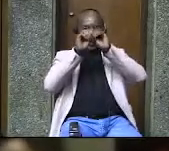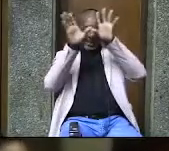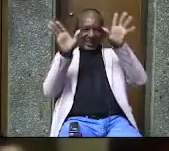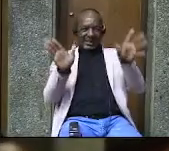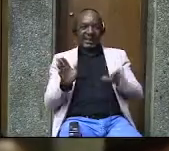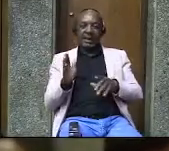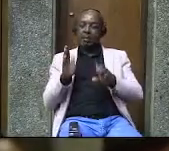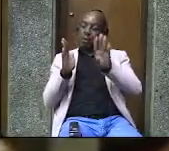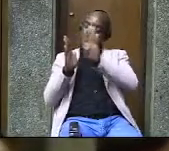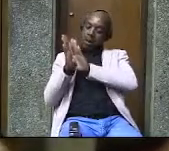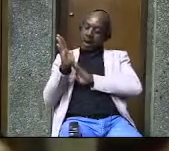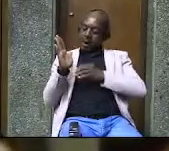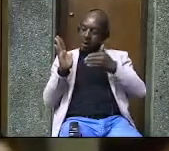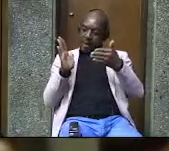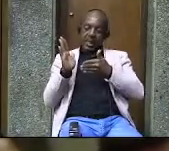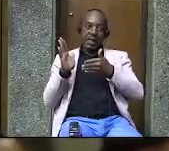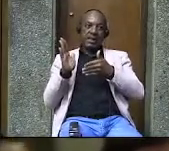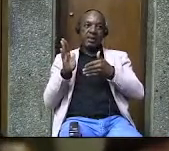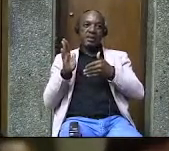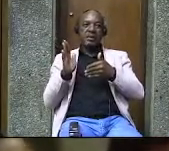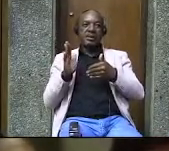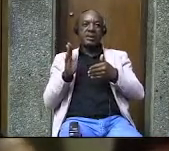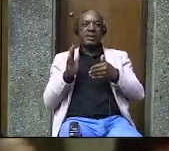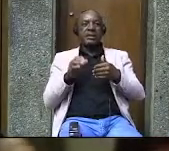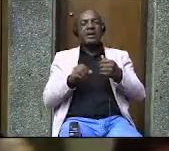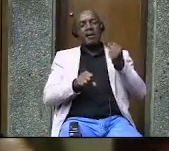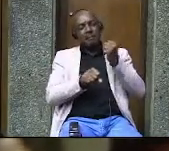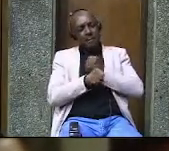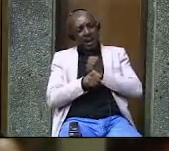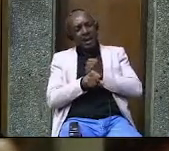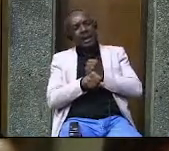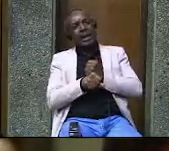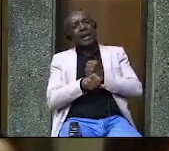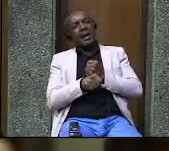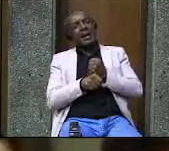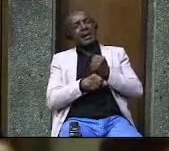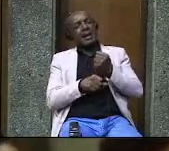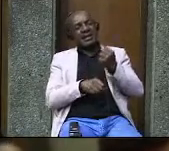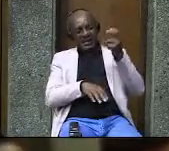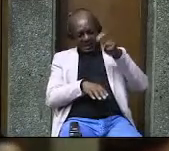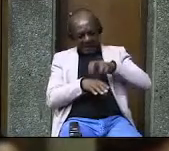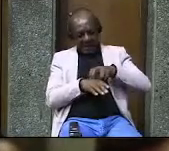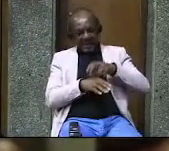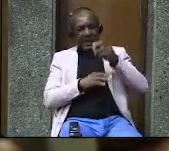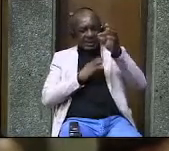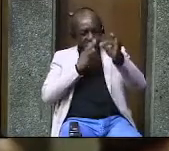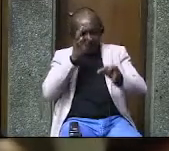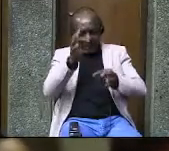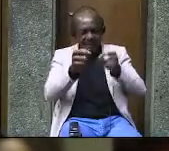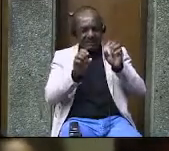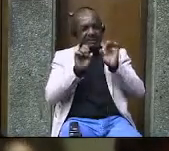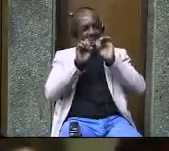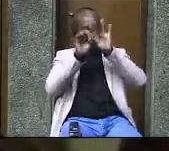to deal with this, or the definition of property be amended to exclude